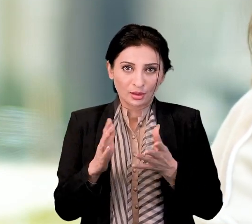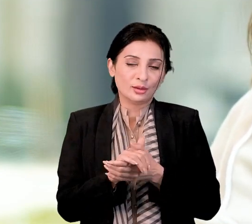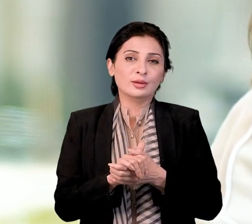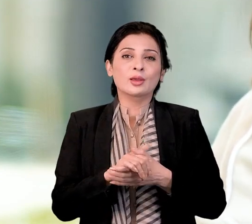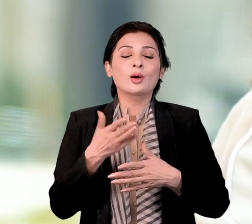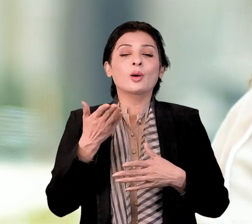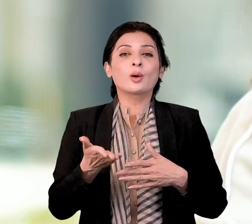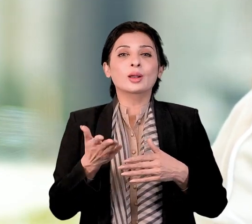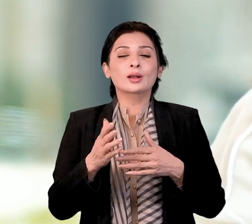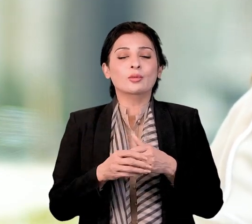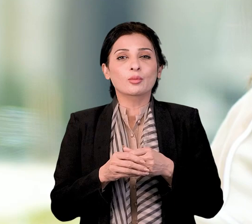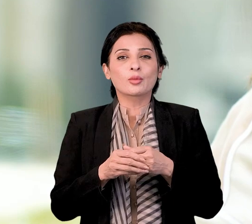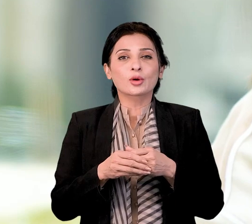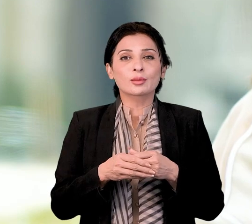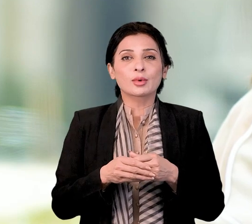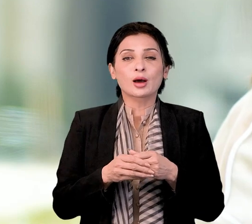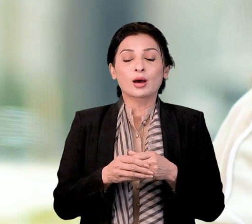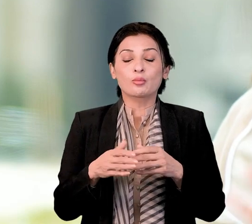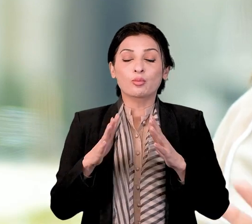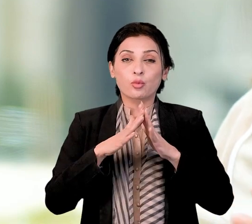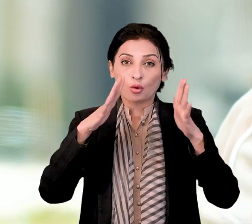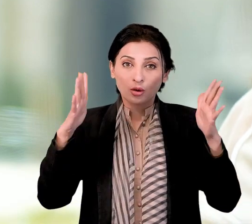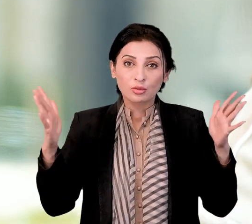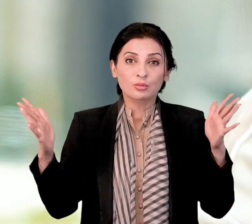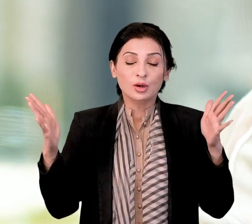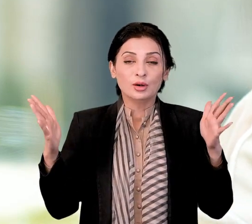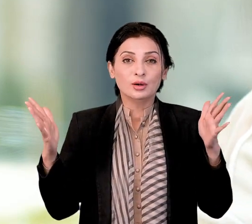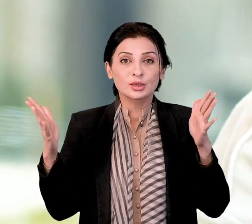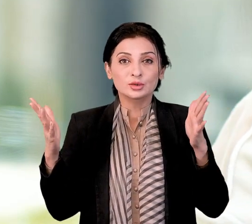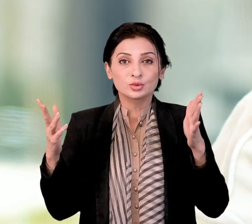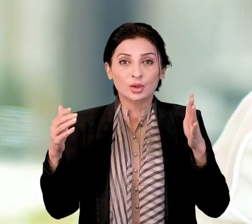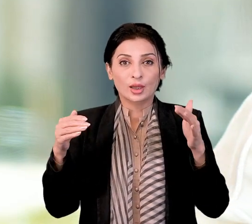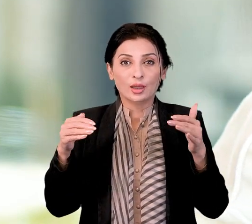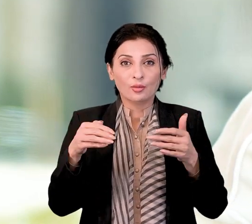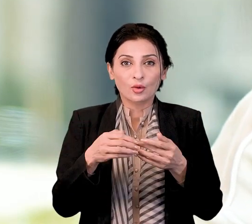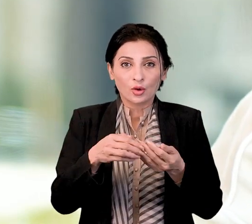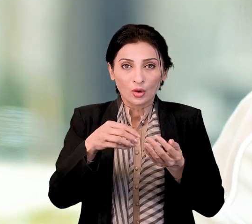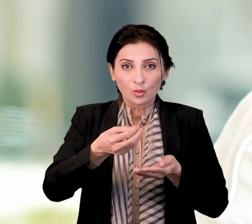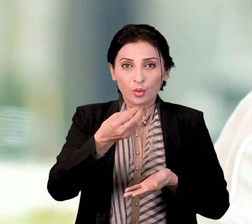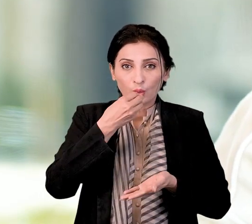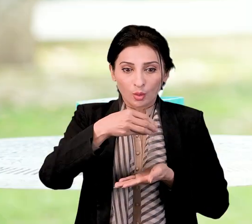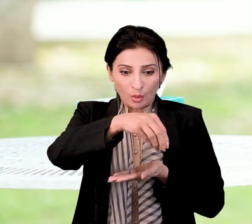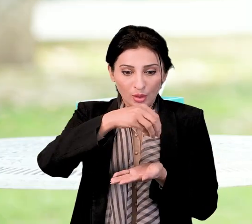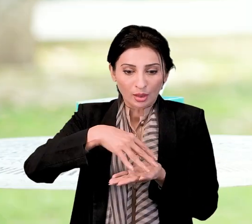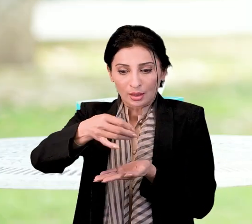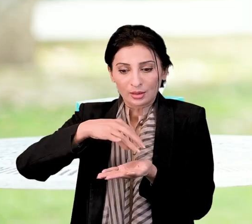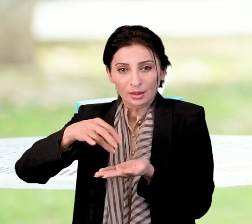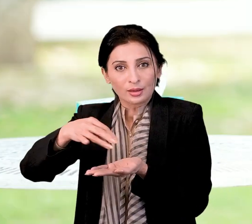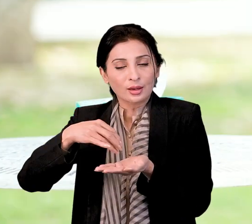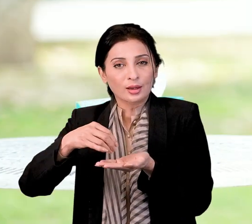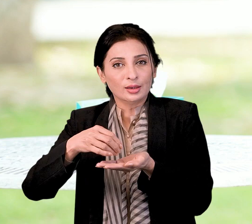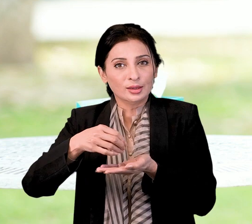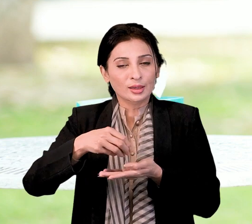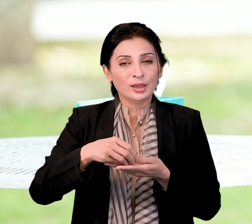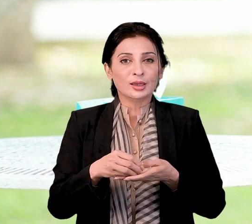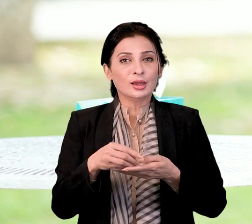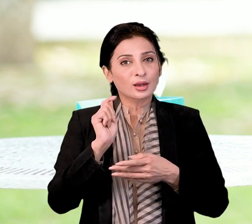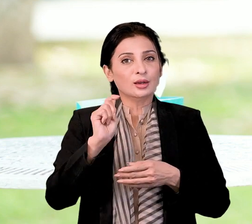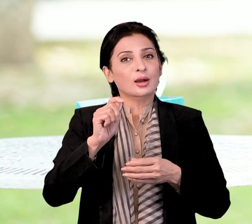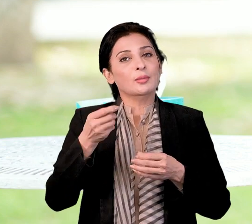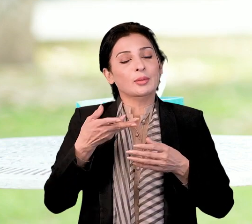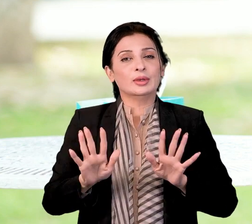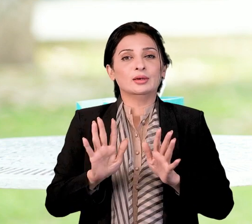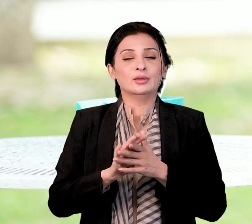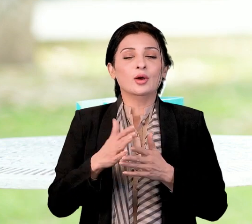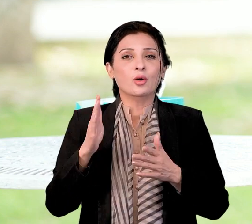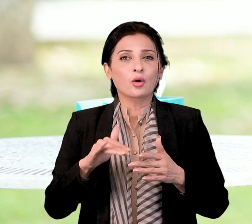several branches also. And now we are a full-fledged catering service for the past 10 years. Training people,